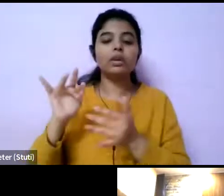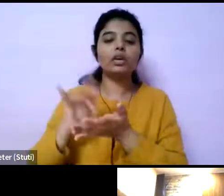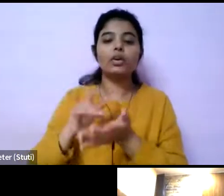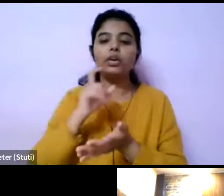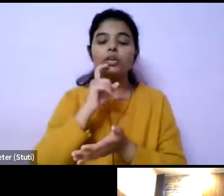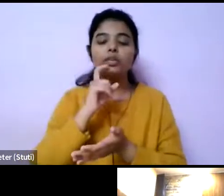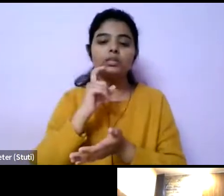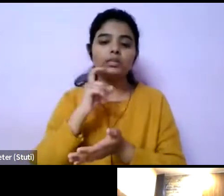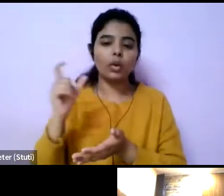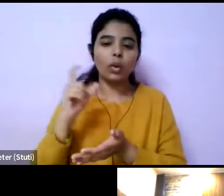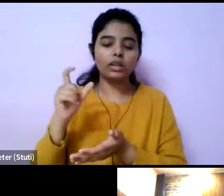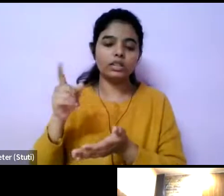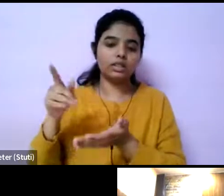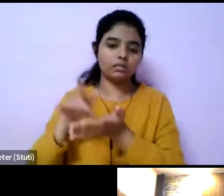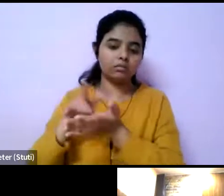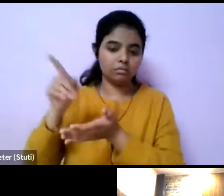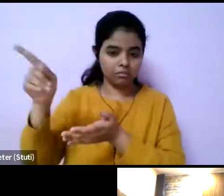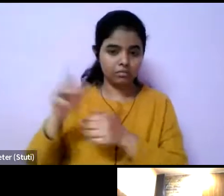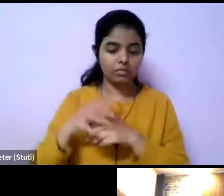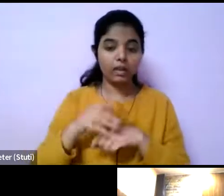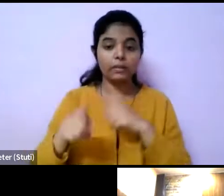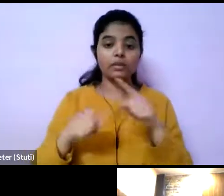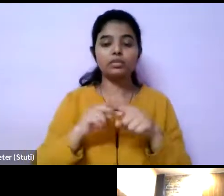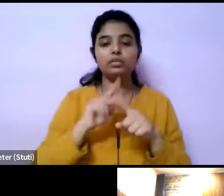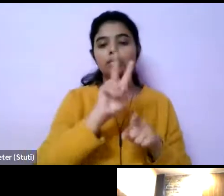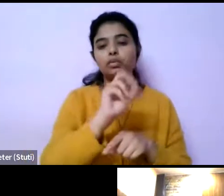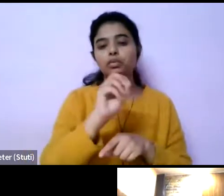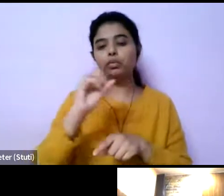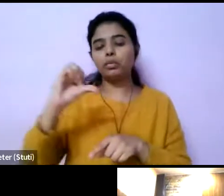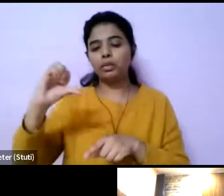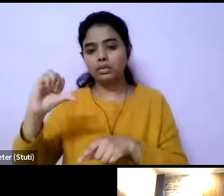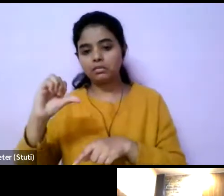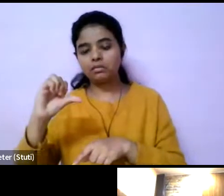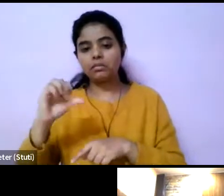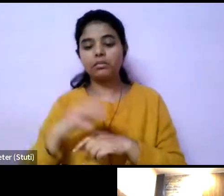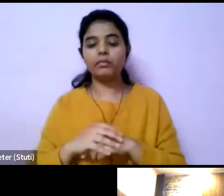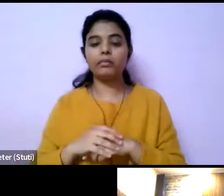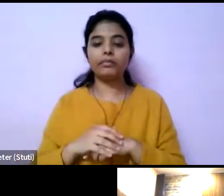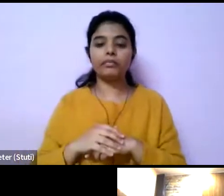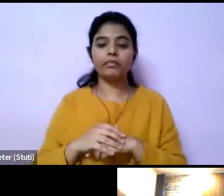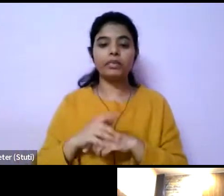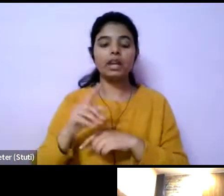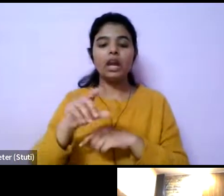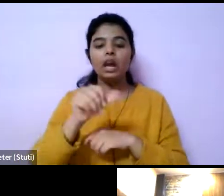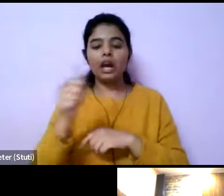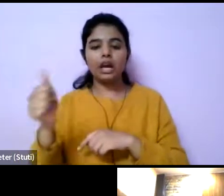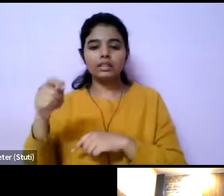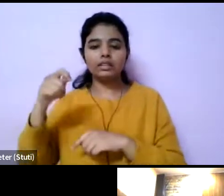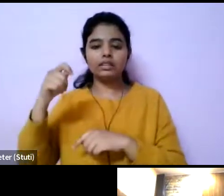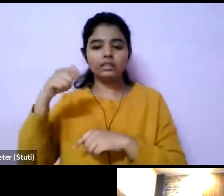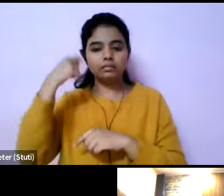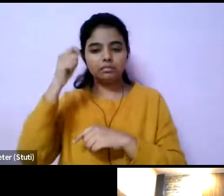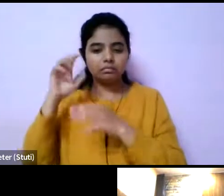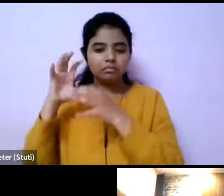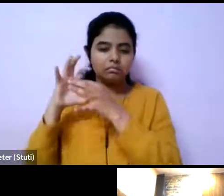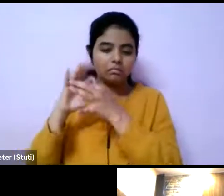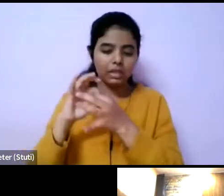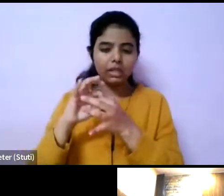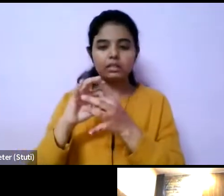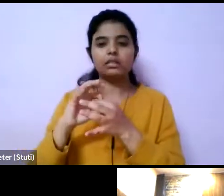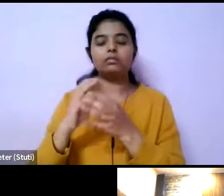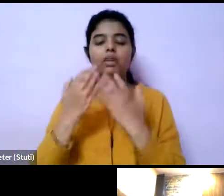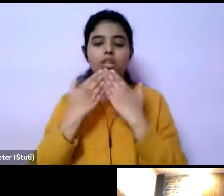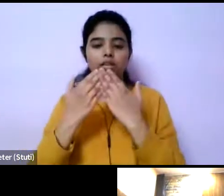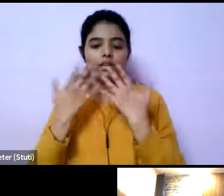in 2009 and PhD from the Department of Film Studies, Jadavpur University in 2017.